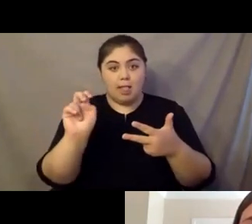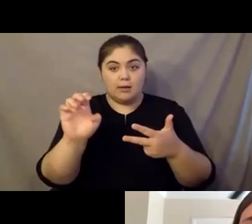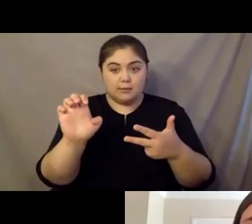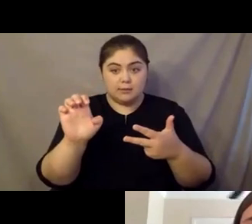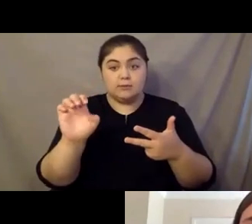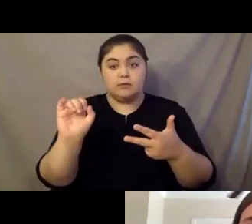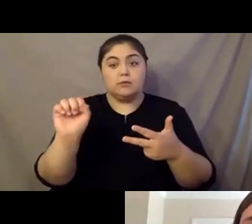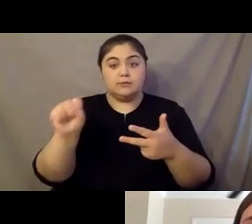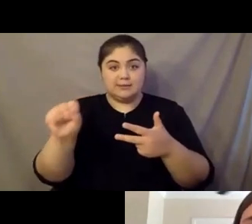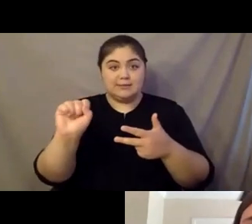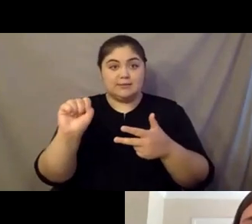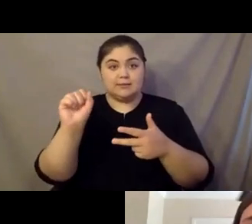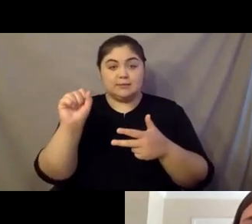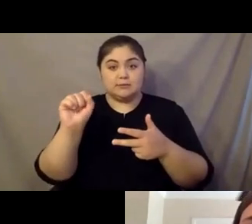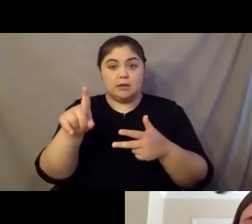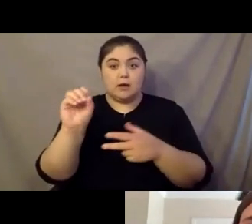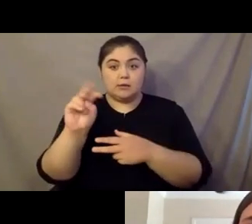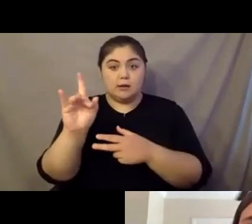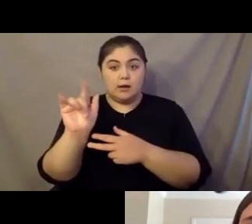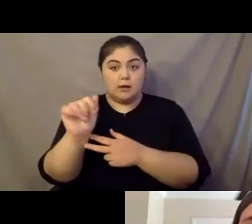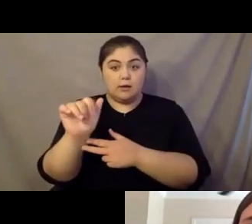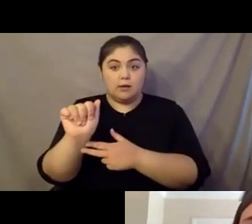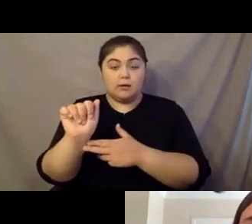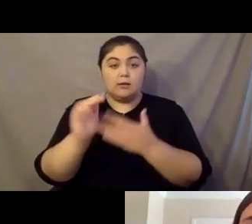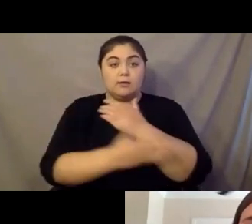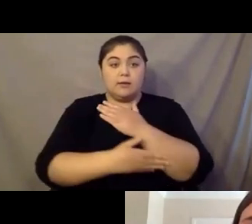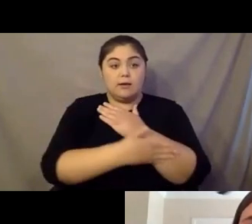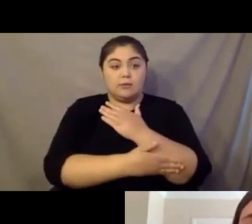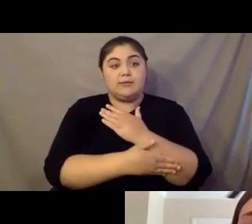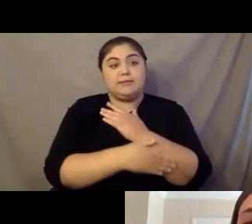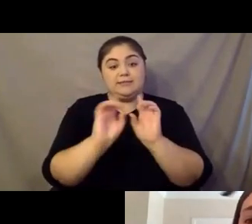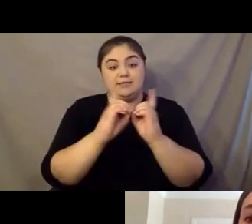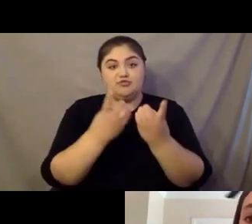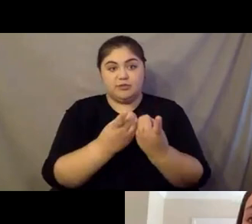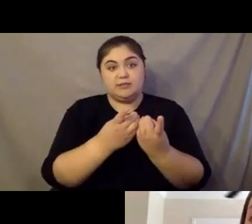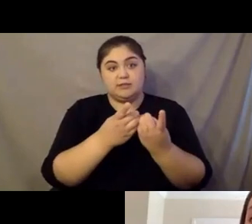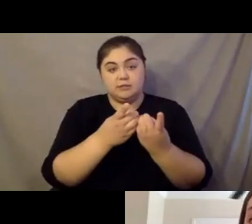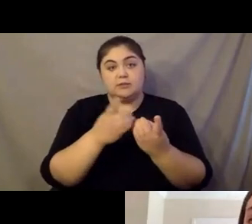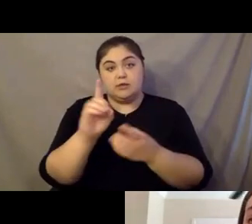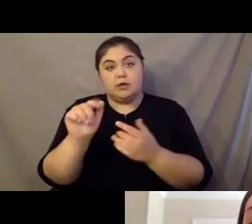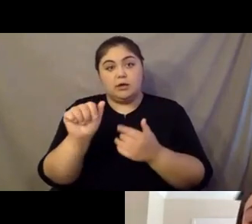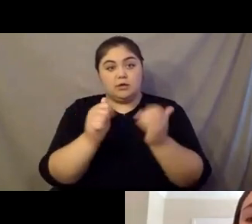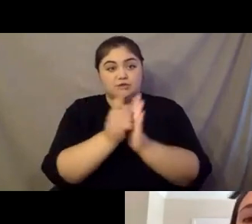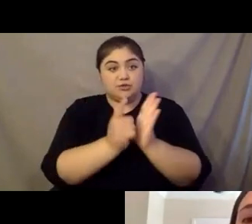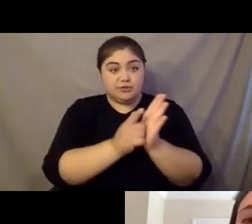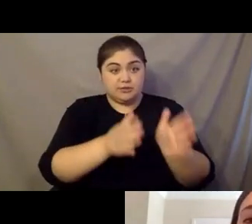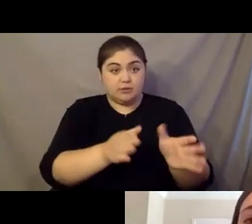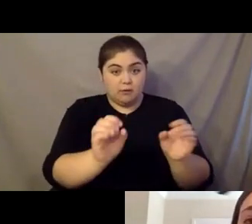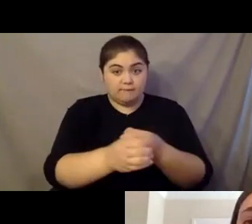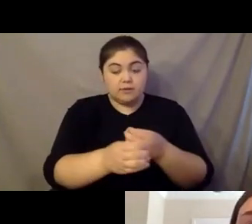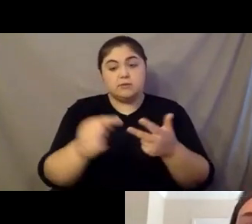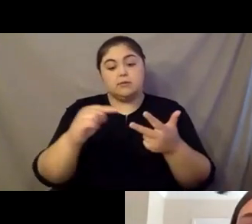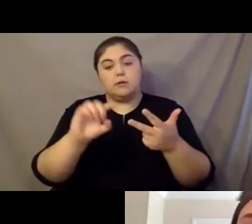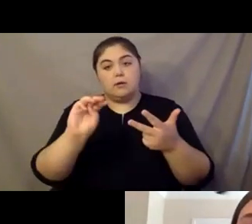District Attorney at the Onondaga County District Attorney's Office, and Morgan Thurston, Assistant Welfare Attorney at the